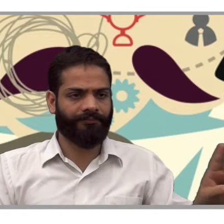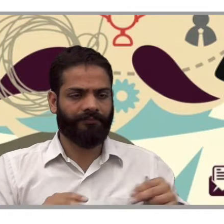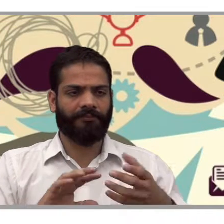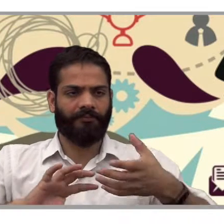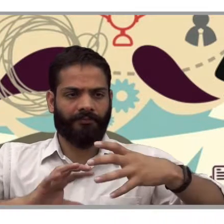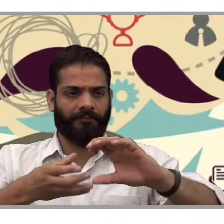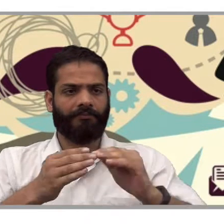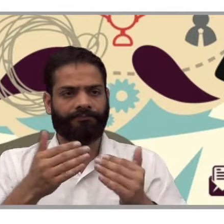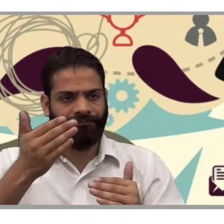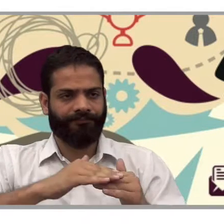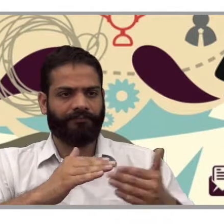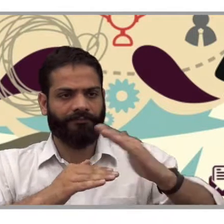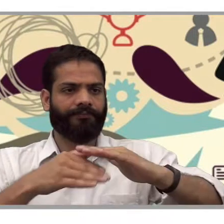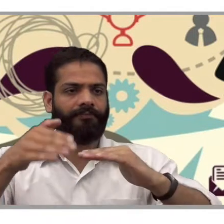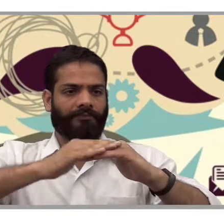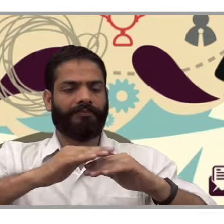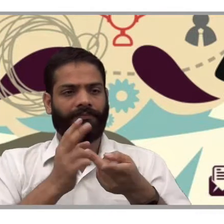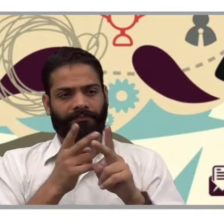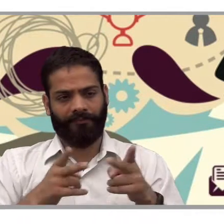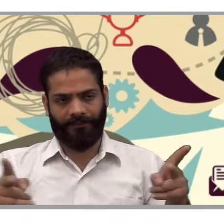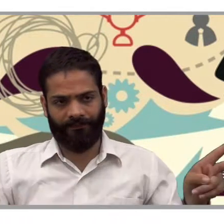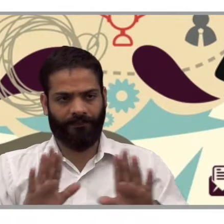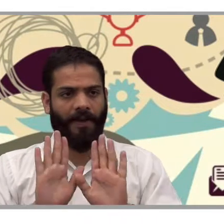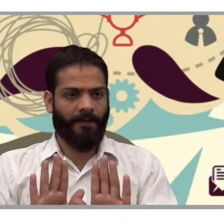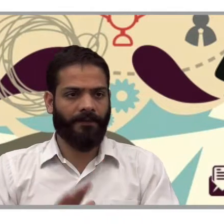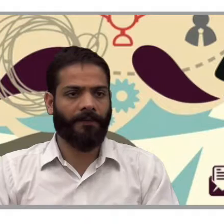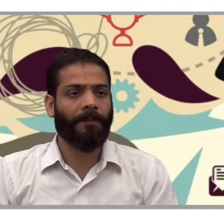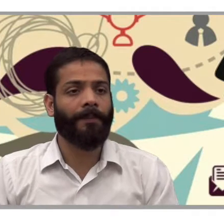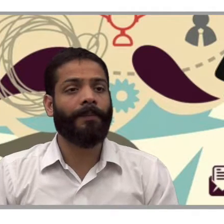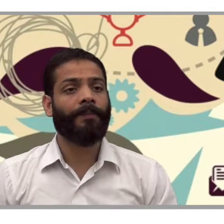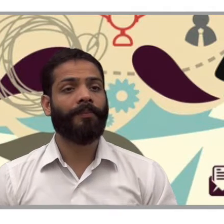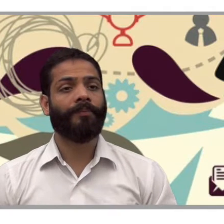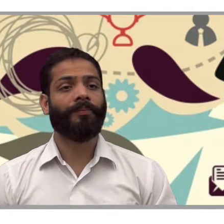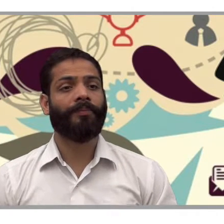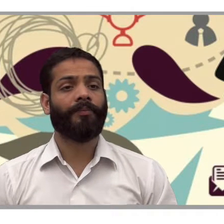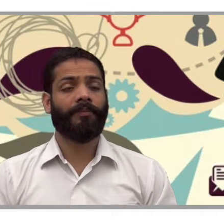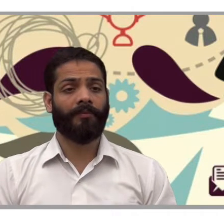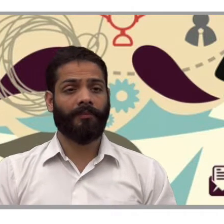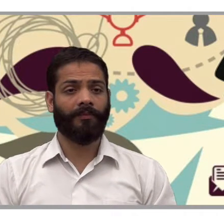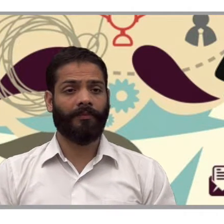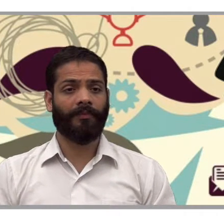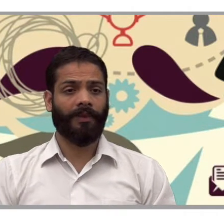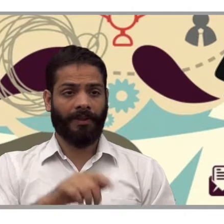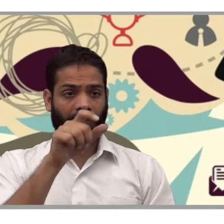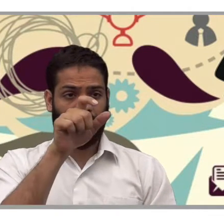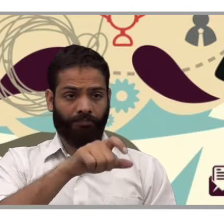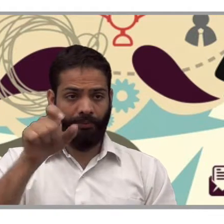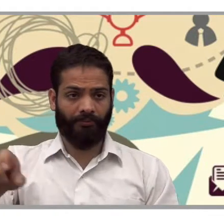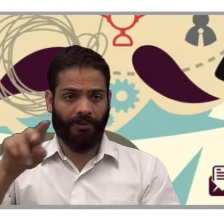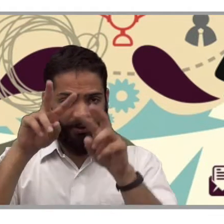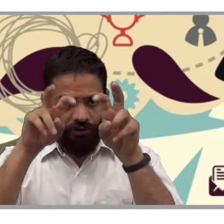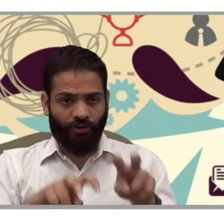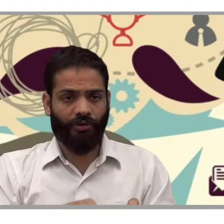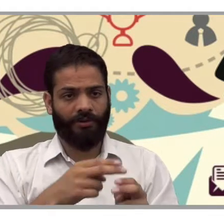So Stokey, Castelline and Kronberg in 1965 argued in favor of